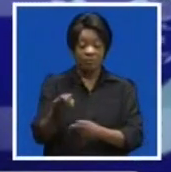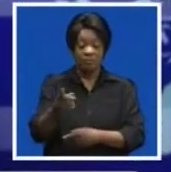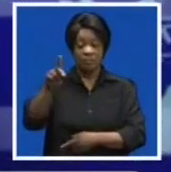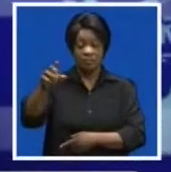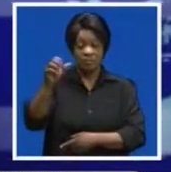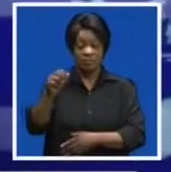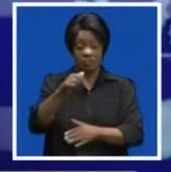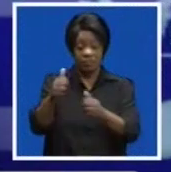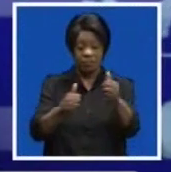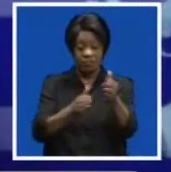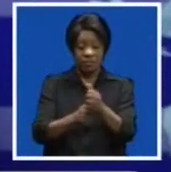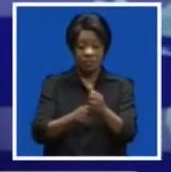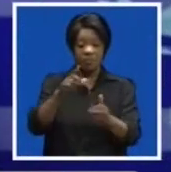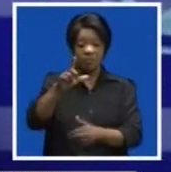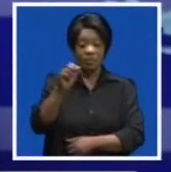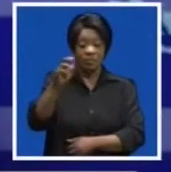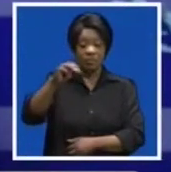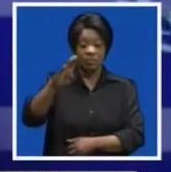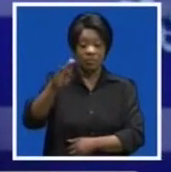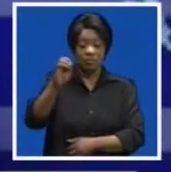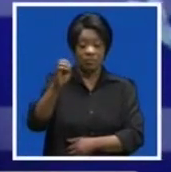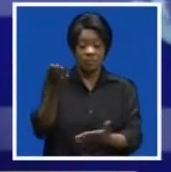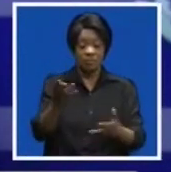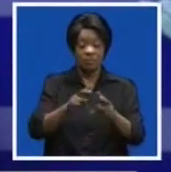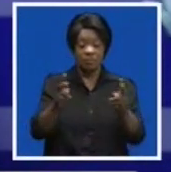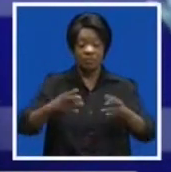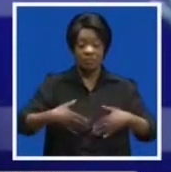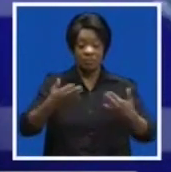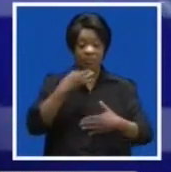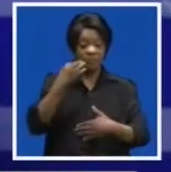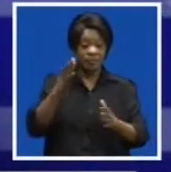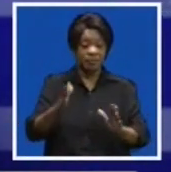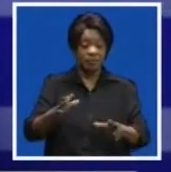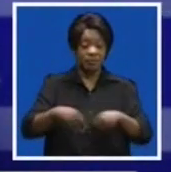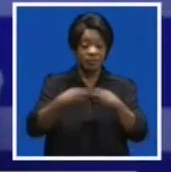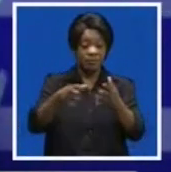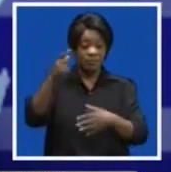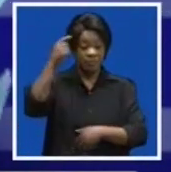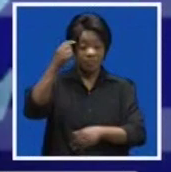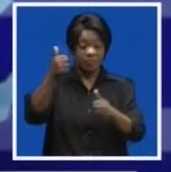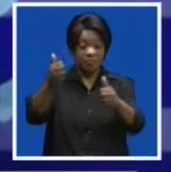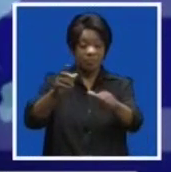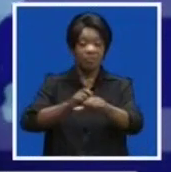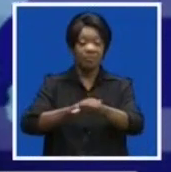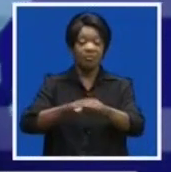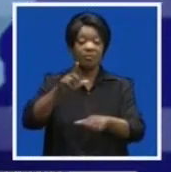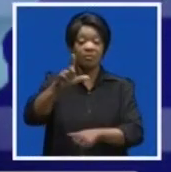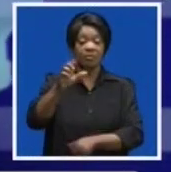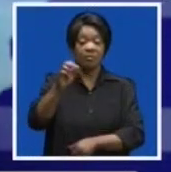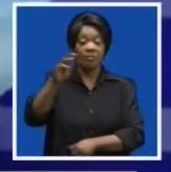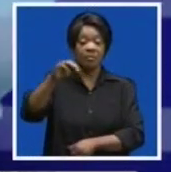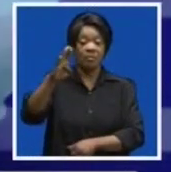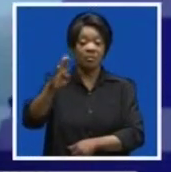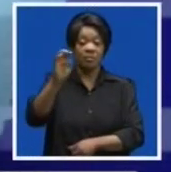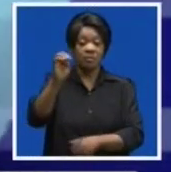Permanent Secretary Josephat Lombe says the farmers are happy that government has delivered inputs on time. Mr. Lombe said this